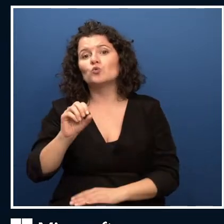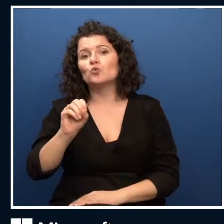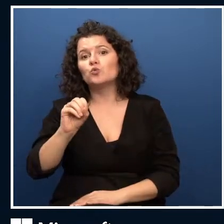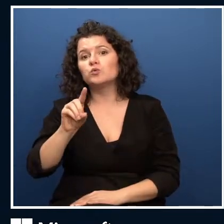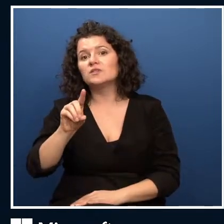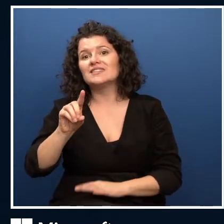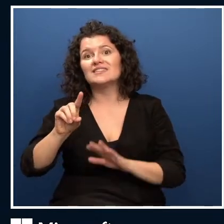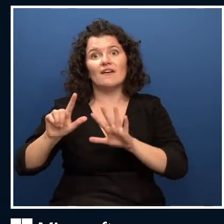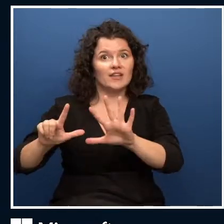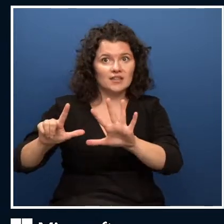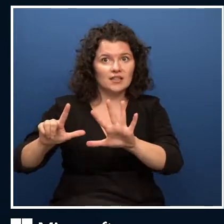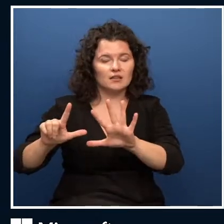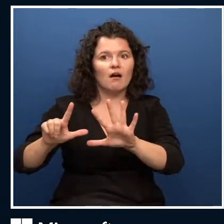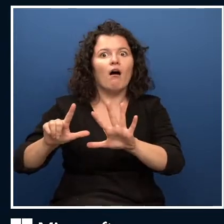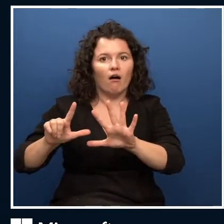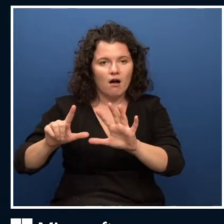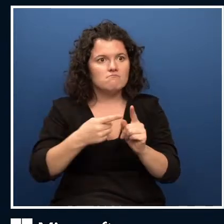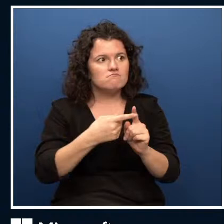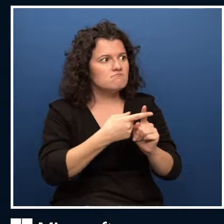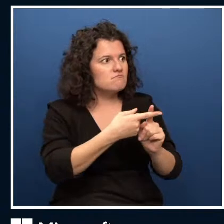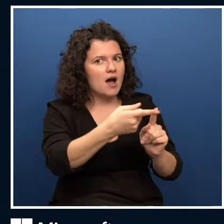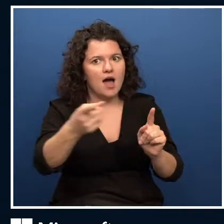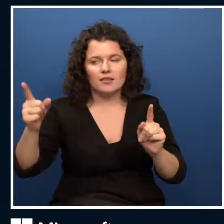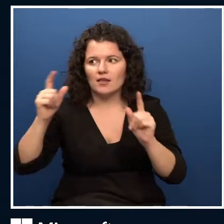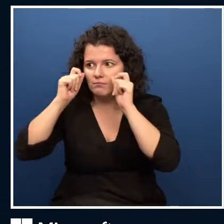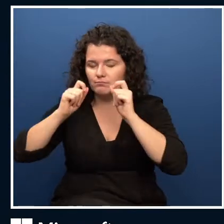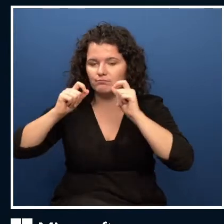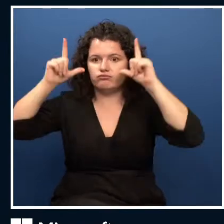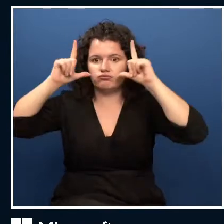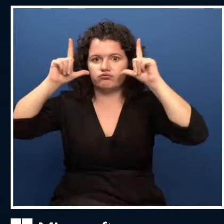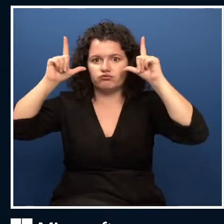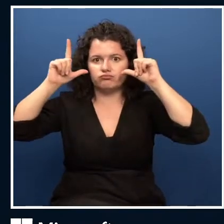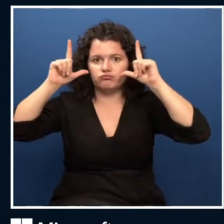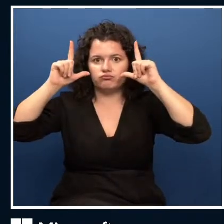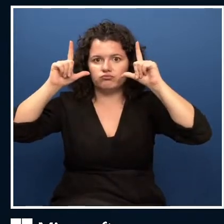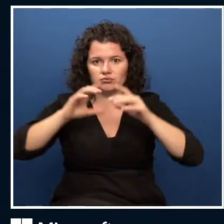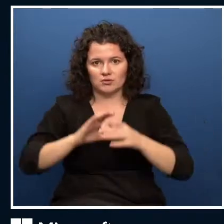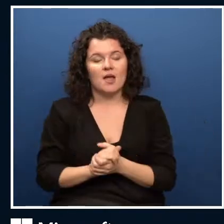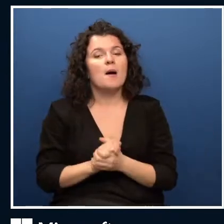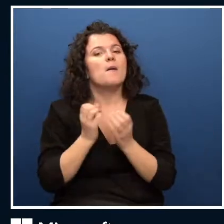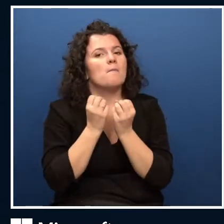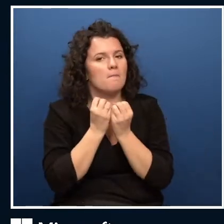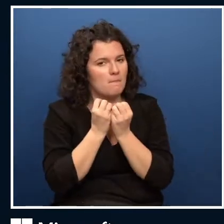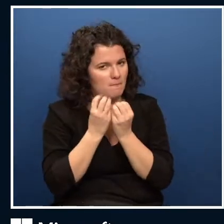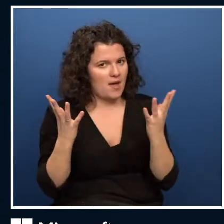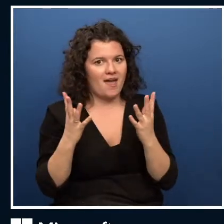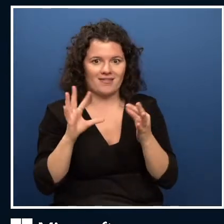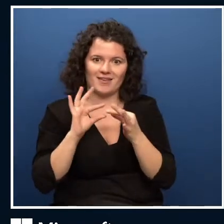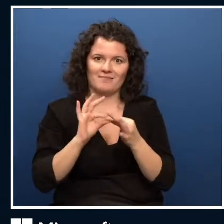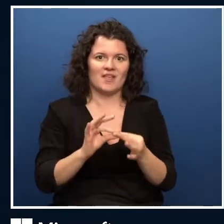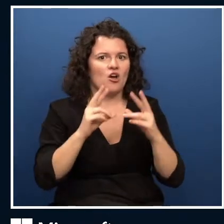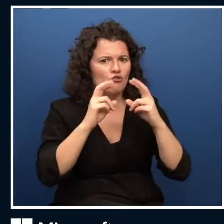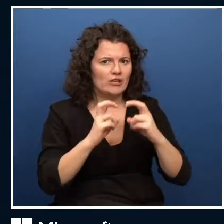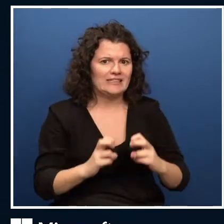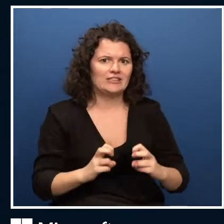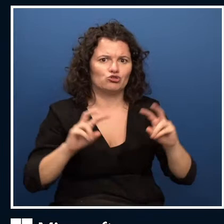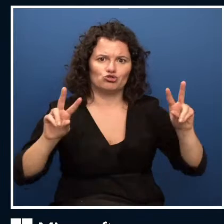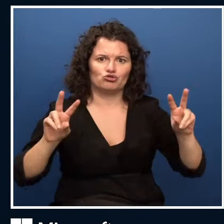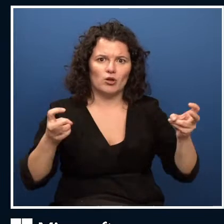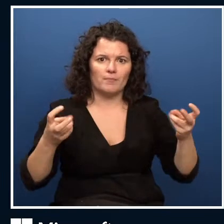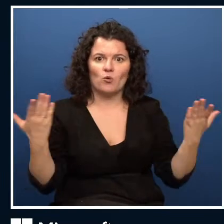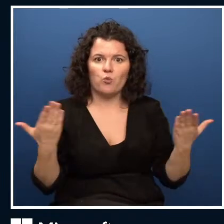stat. So going back to 2017, a lot of research papers about fairness in ML, people have started